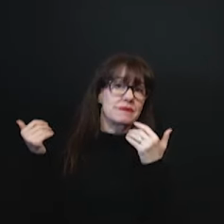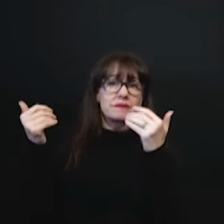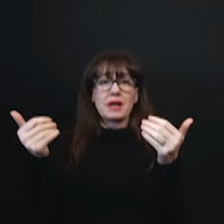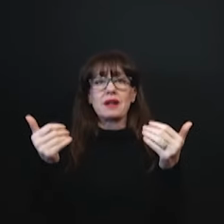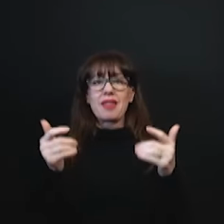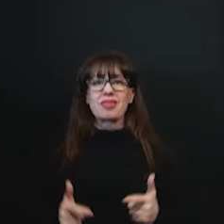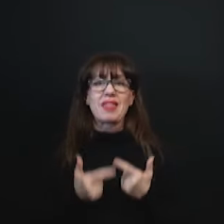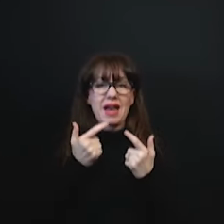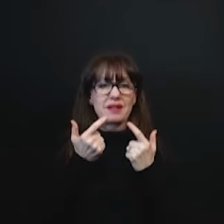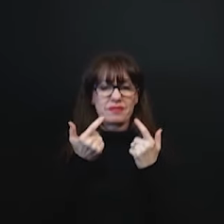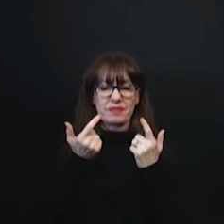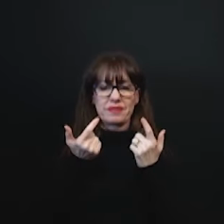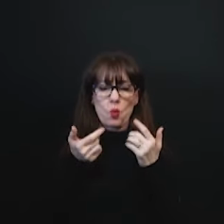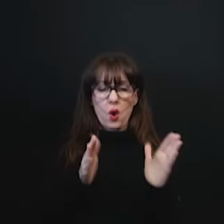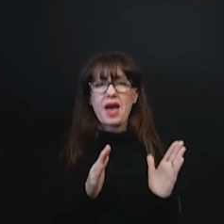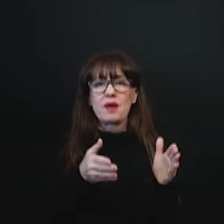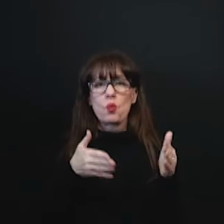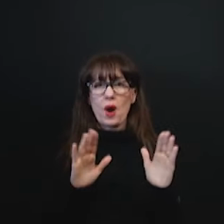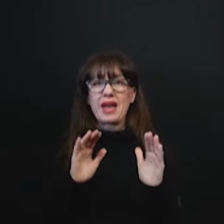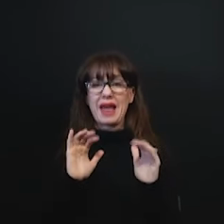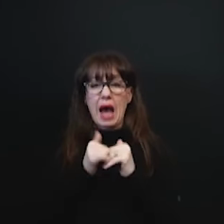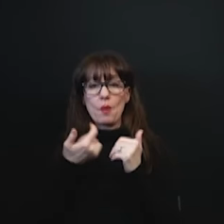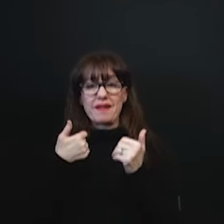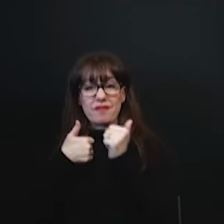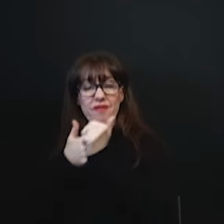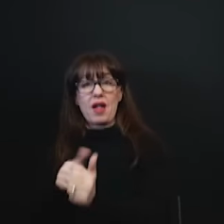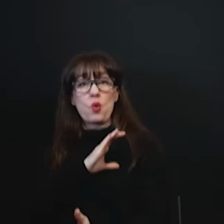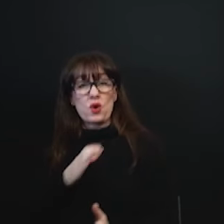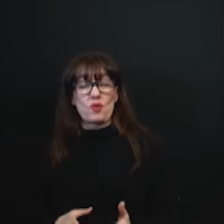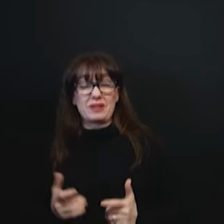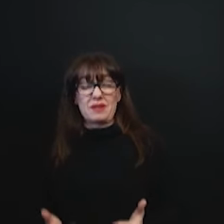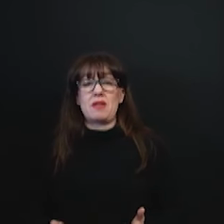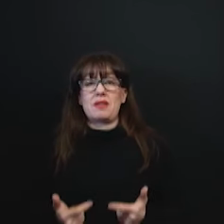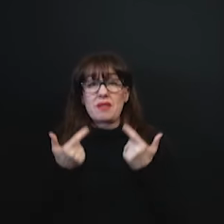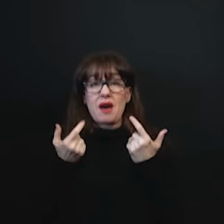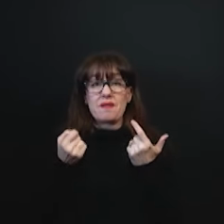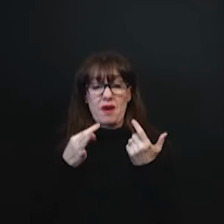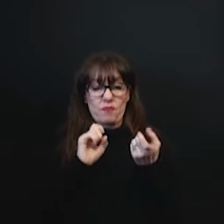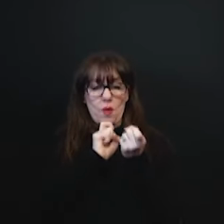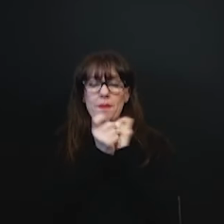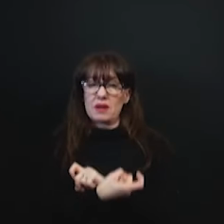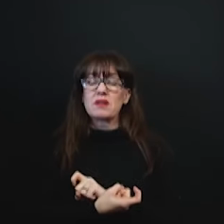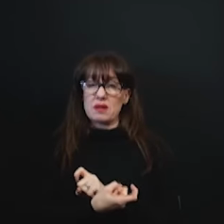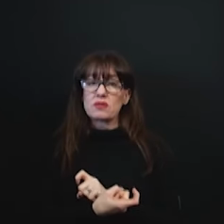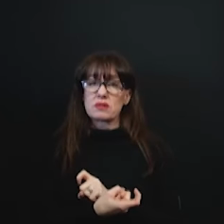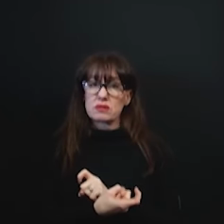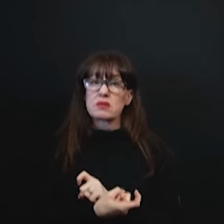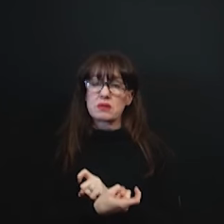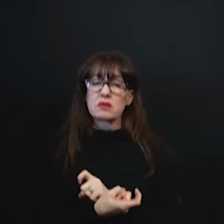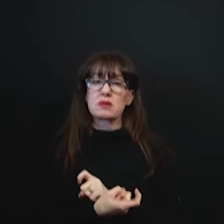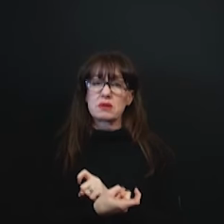lifestyle. This is about a way of following Christ. What we're talking about here is a life of repentance.